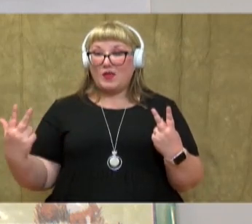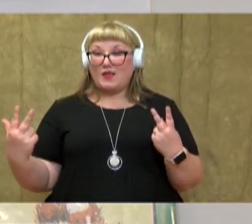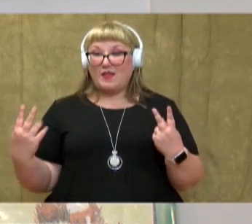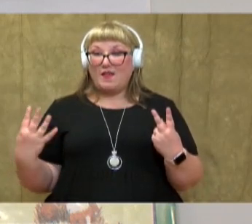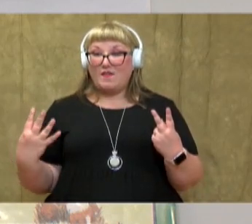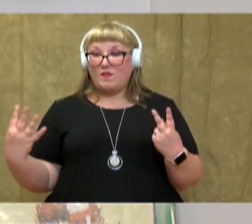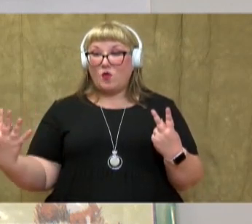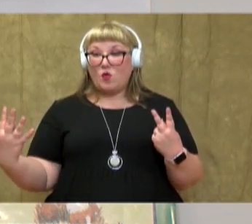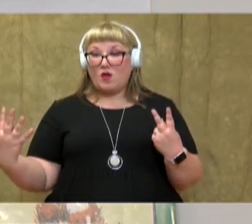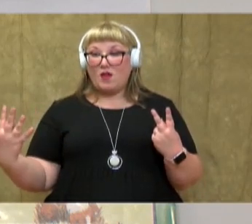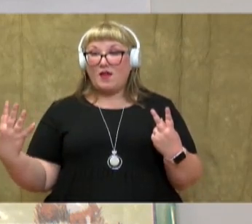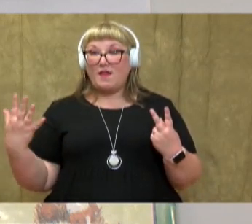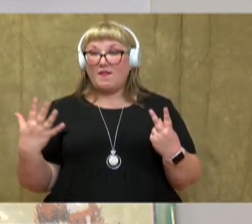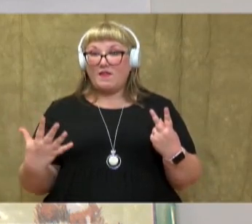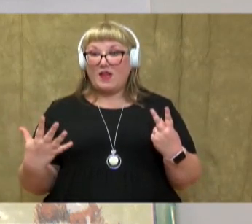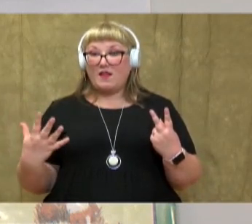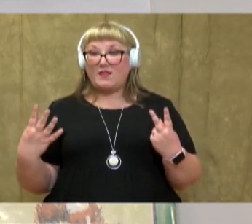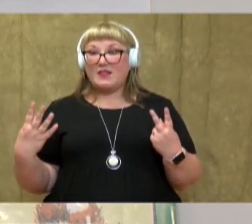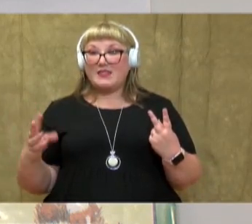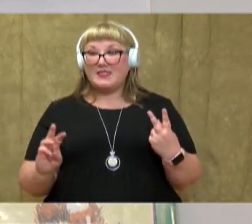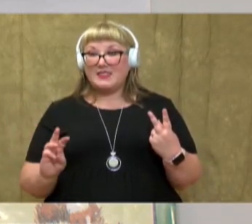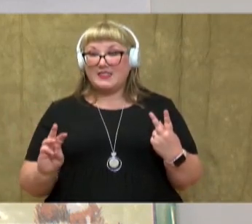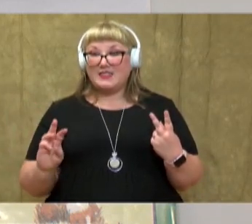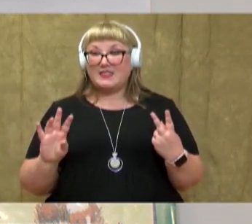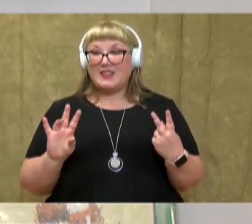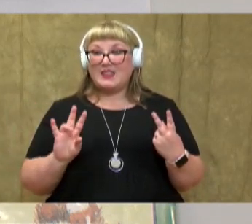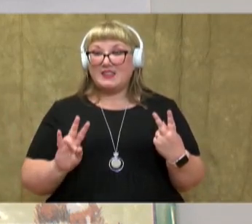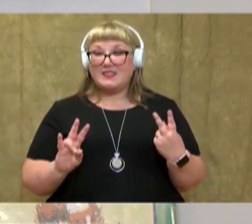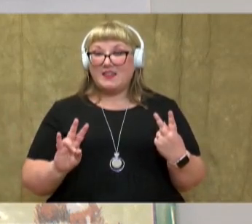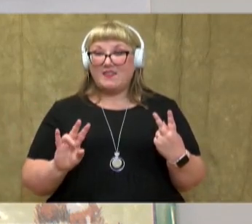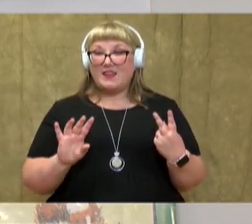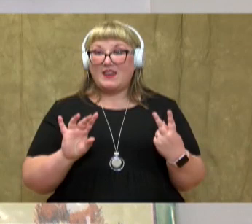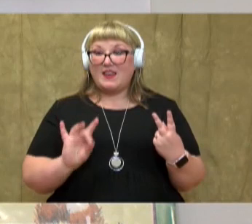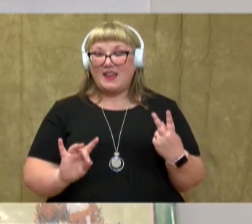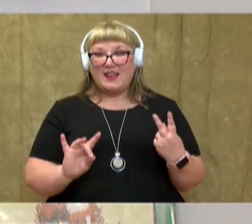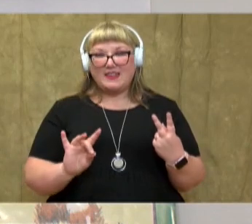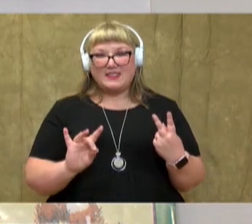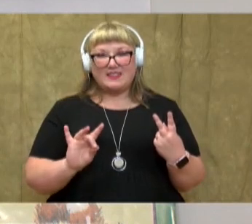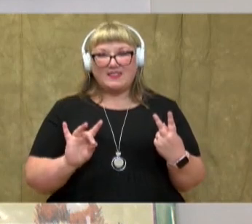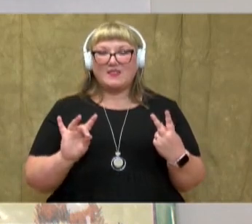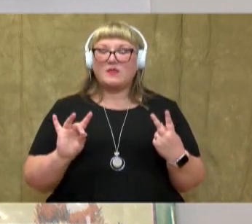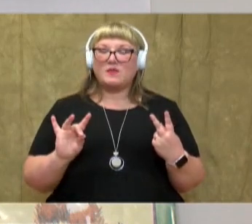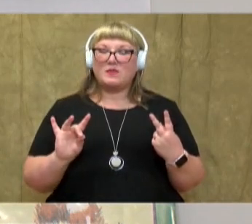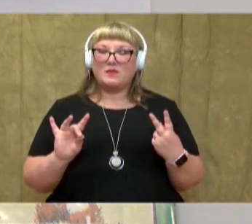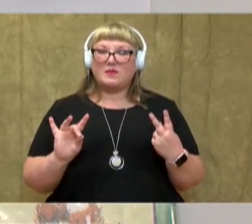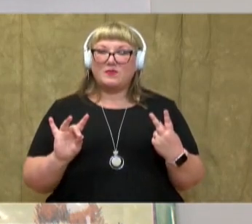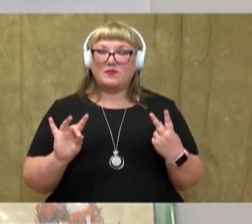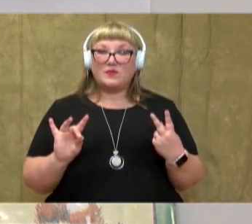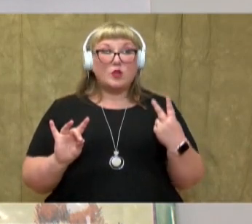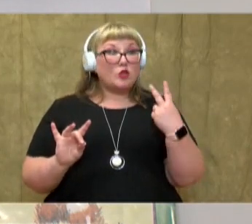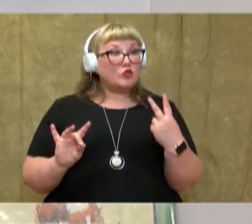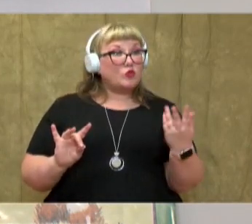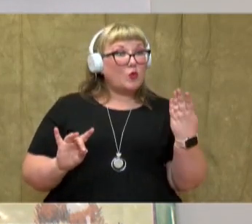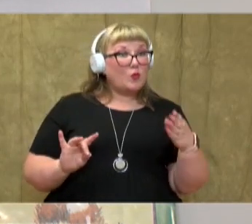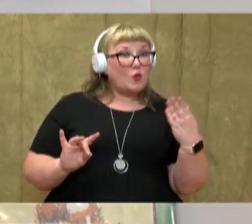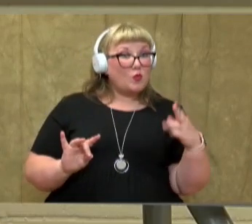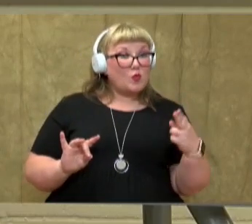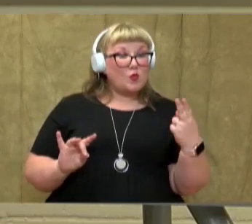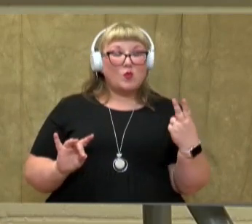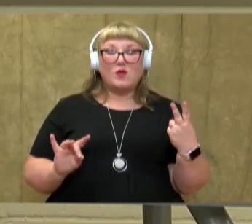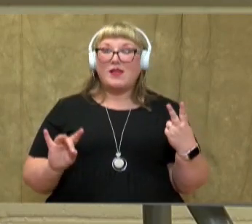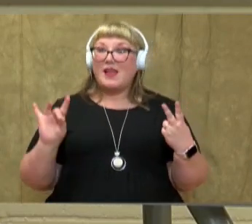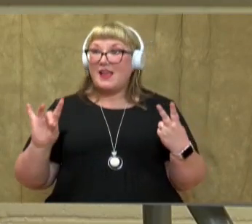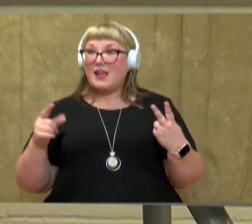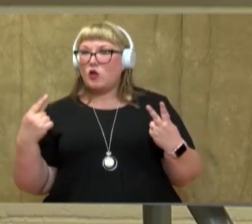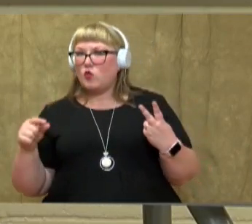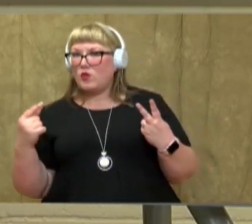three, four, five, six, seven, eight. So 2 in our blue. Let's count how many are